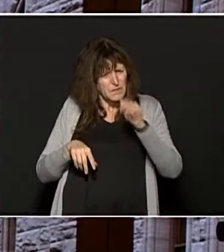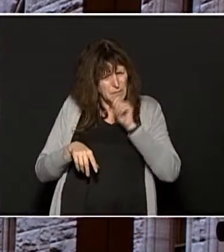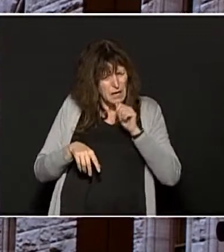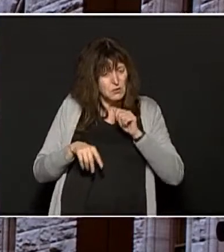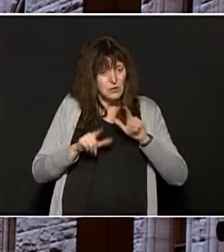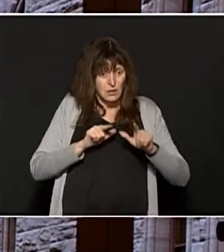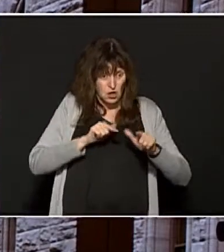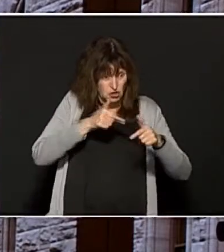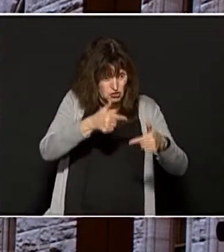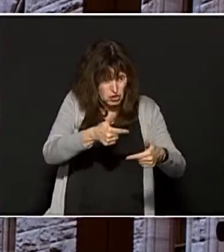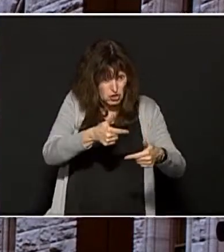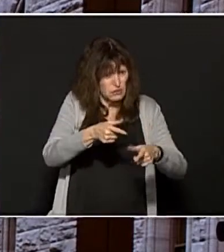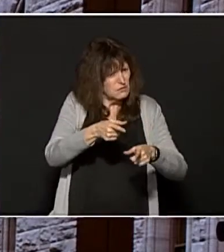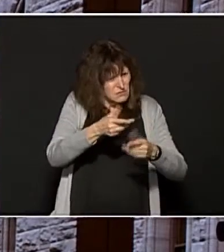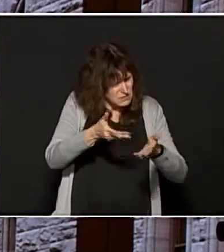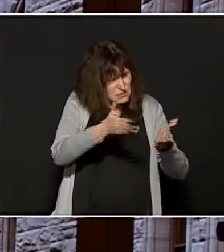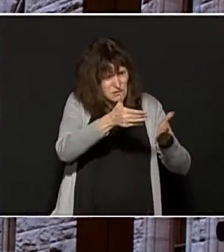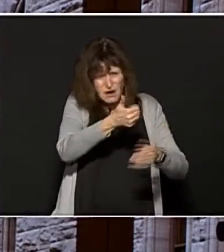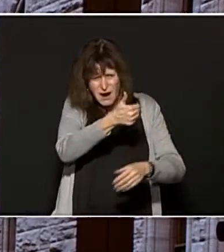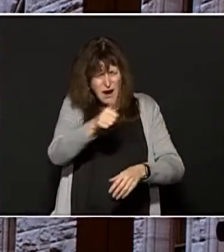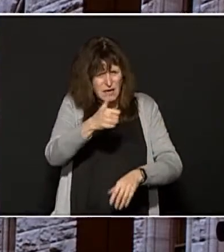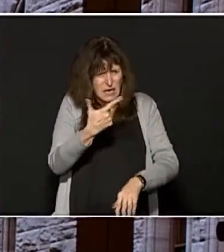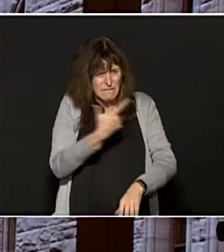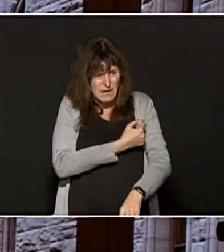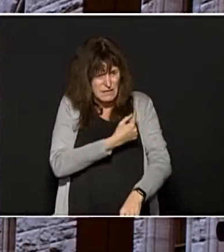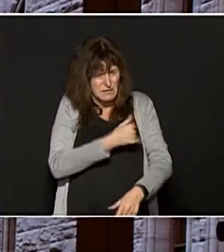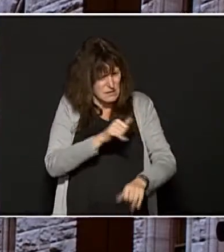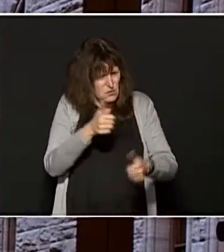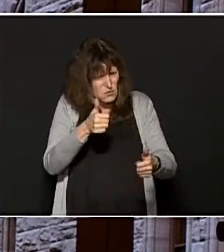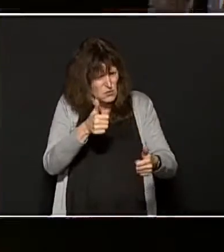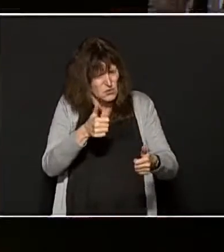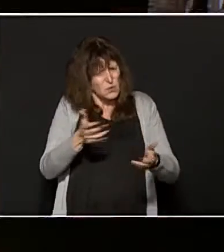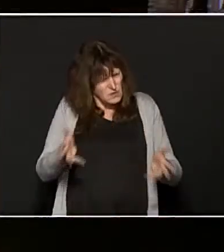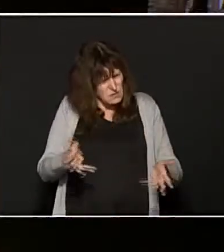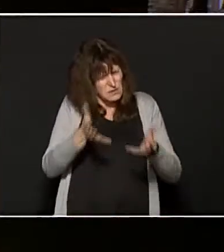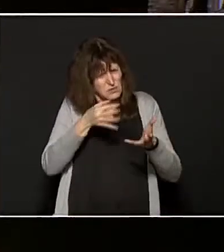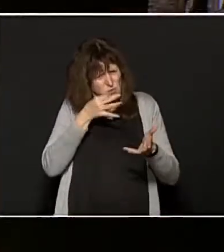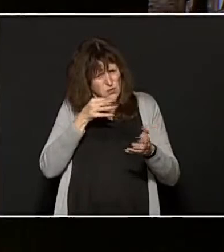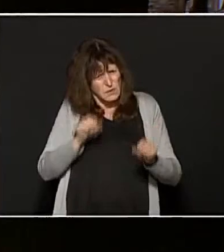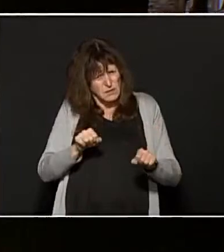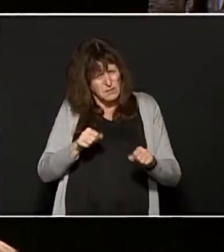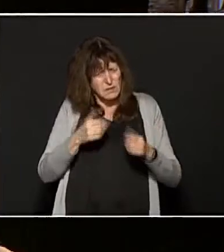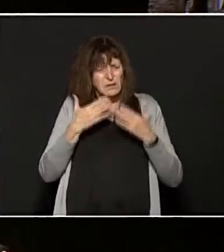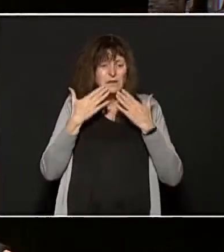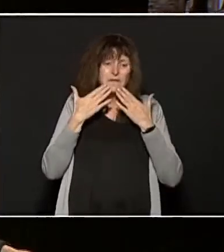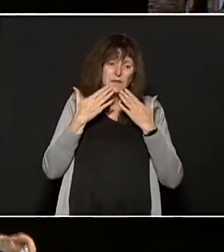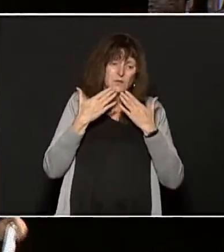want to make sure you get your vaccine and we get it as soon as possible. Thanks, everyone.